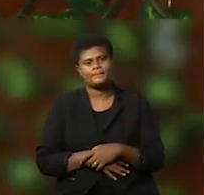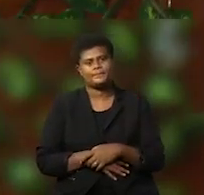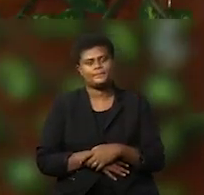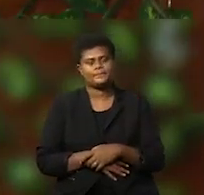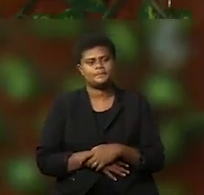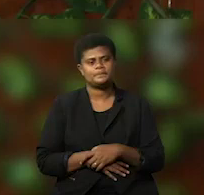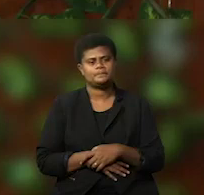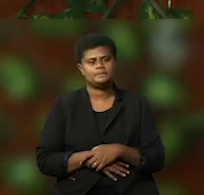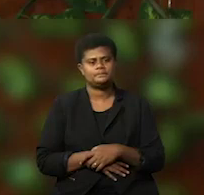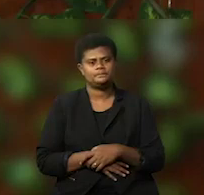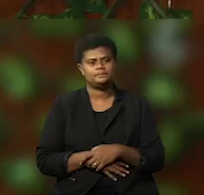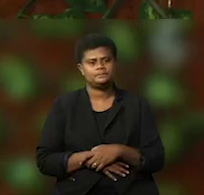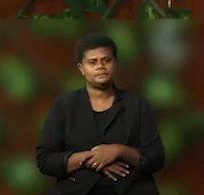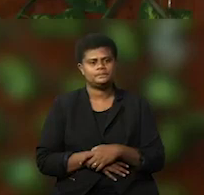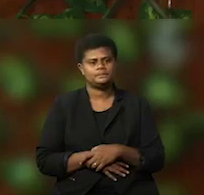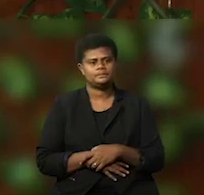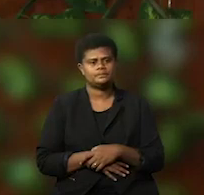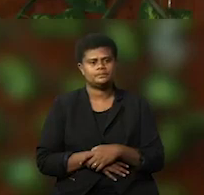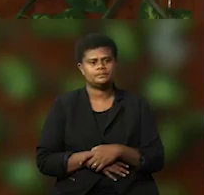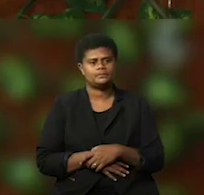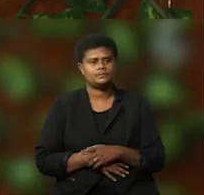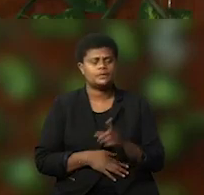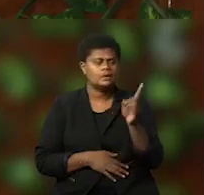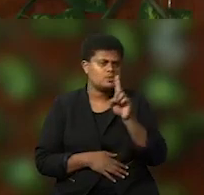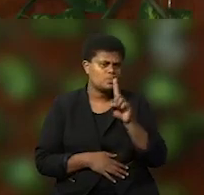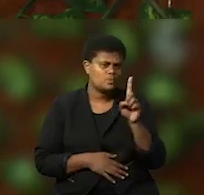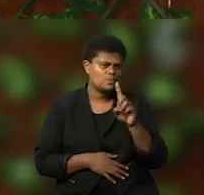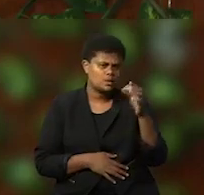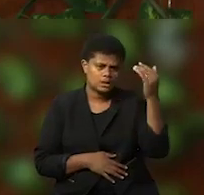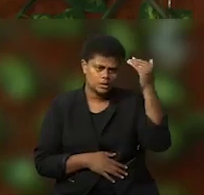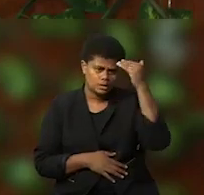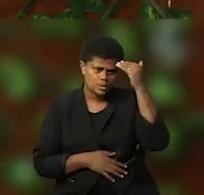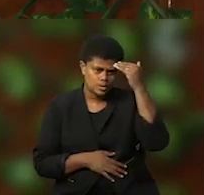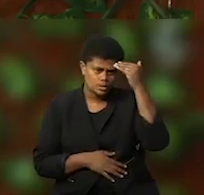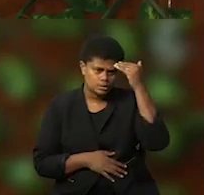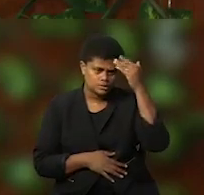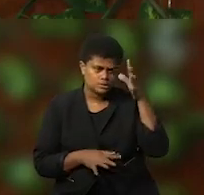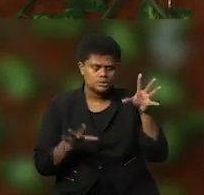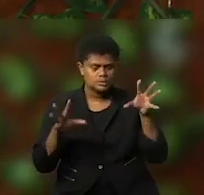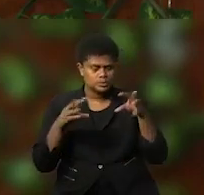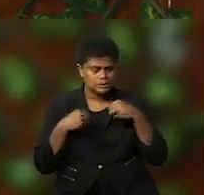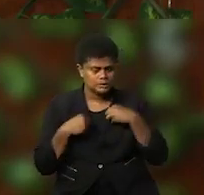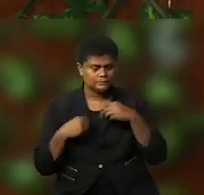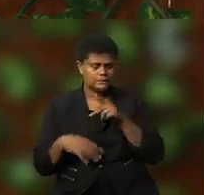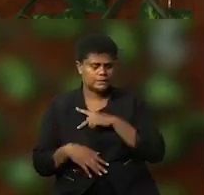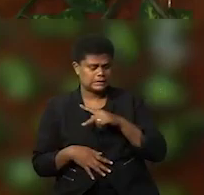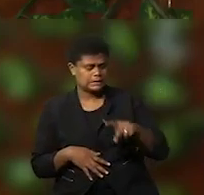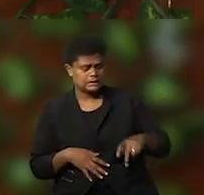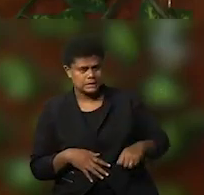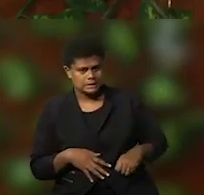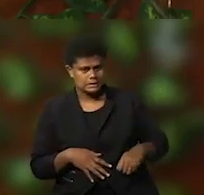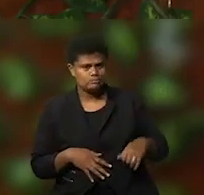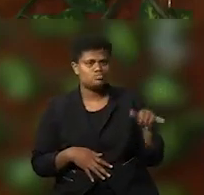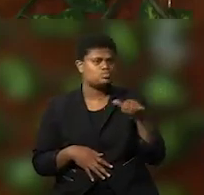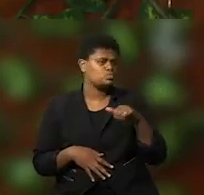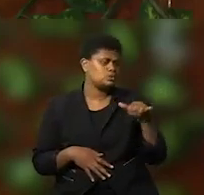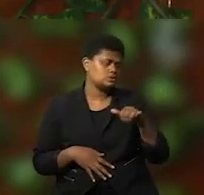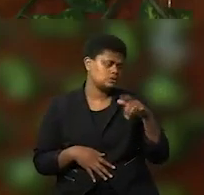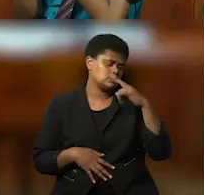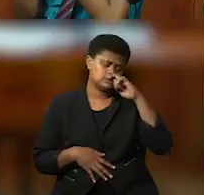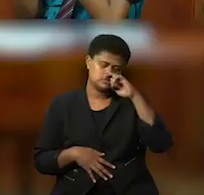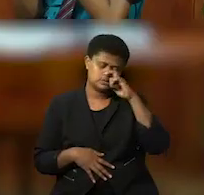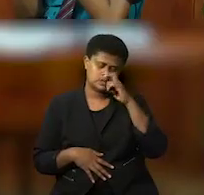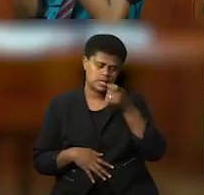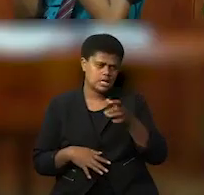is filled with this disruption and uncertainty. Certainly. And what are your thoughts about receiving a kingdom which cannot be shaken? I think